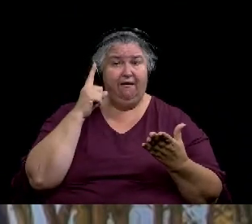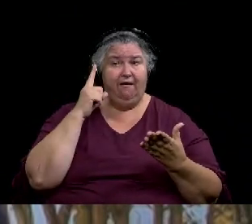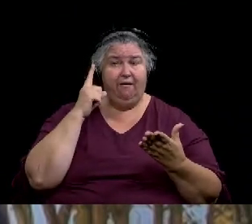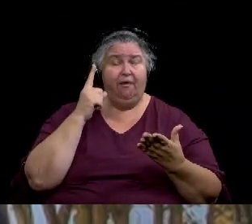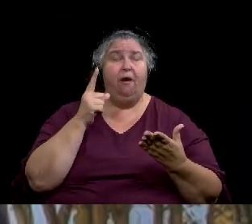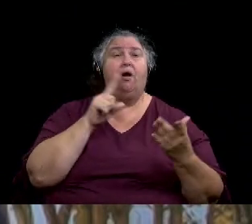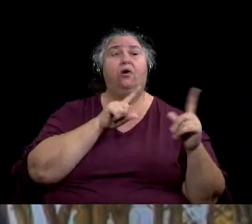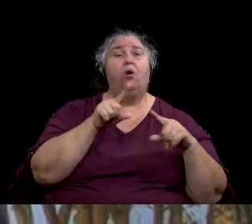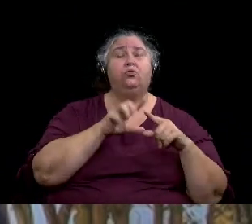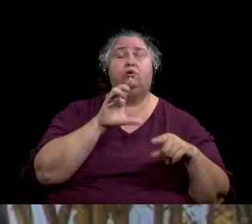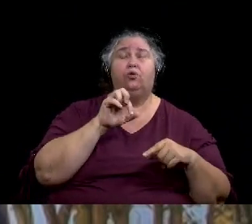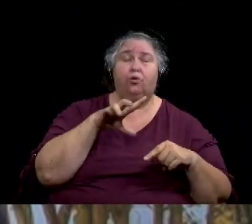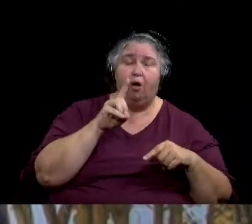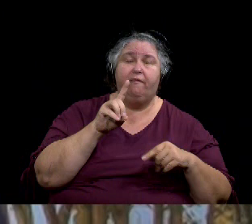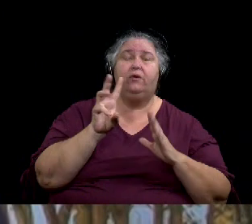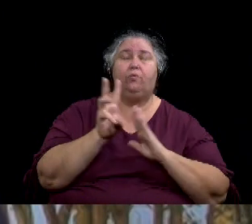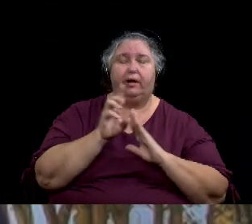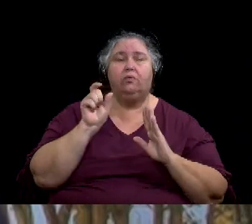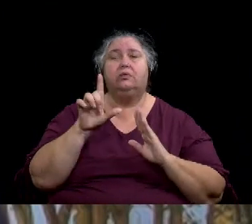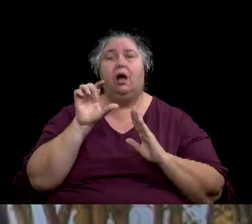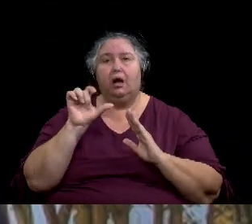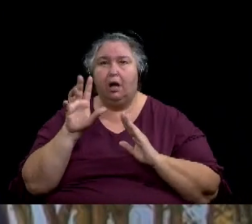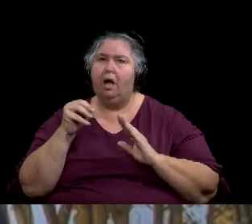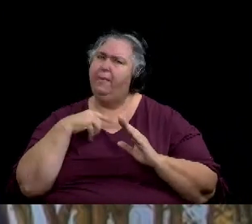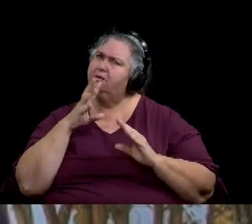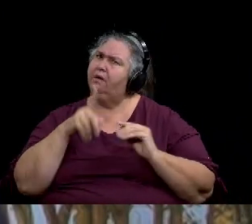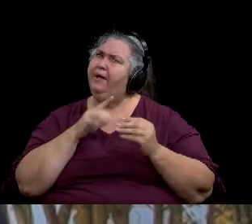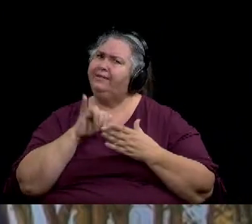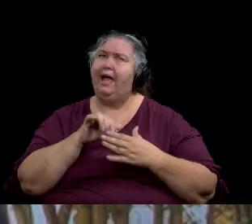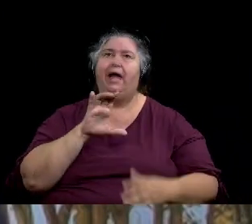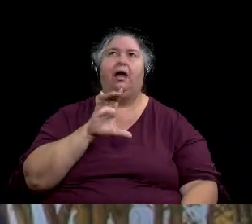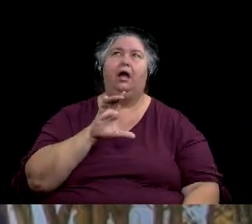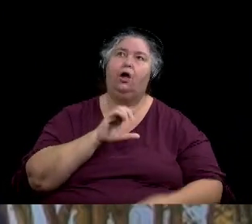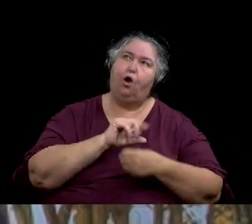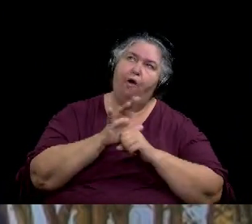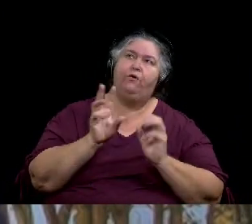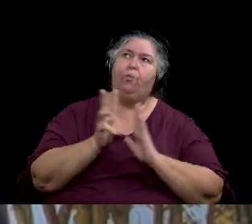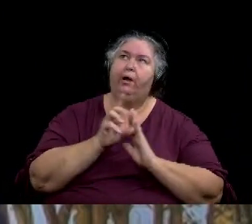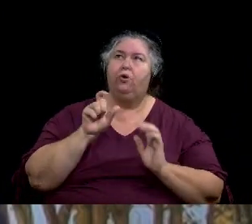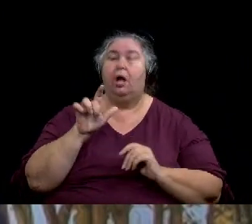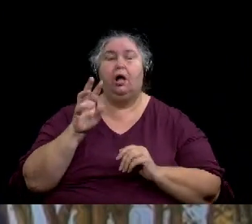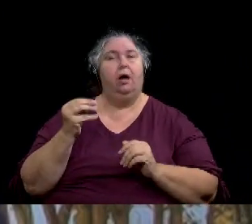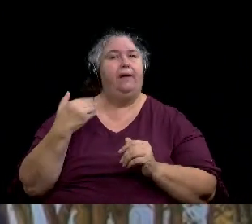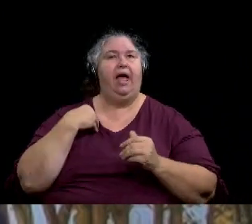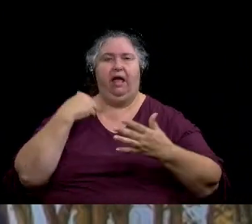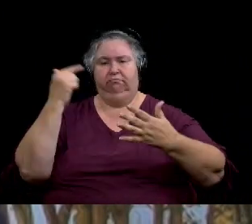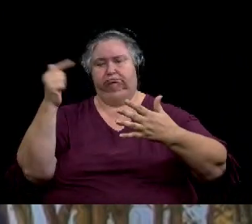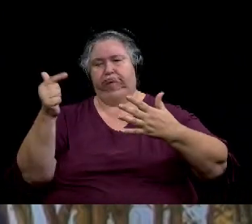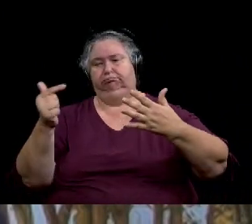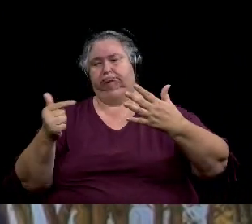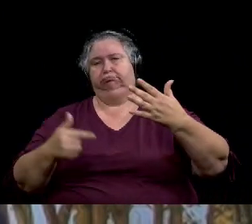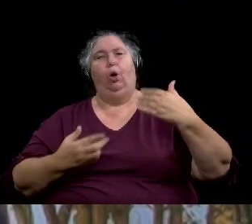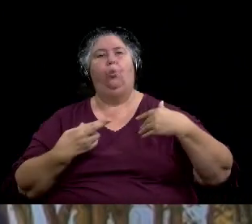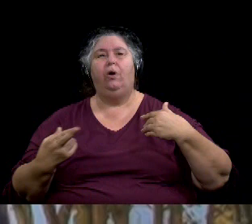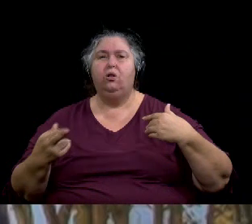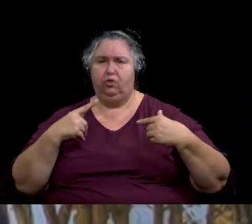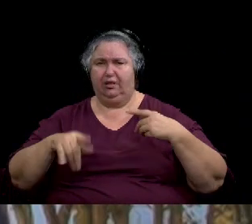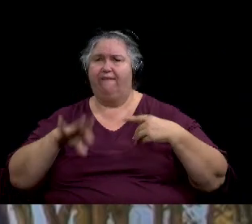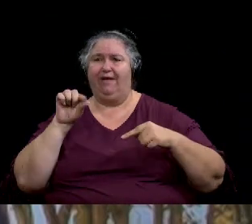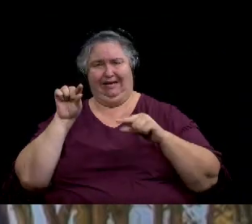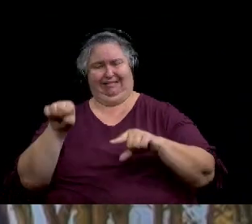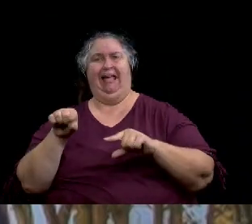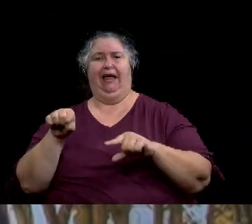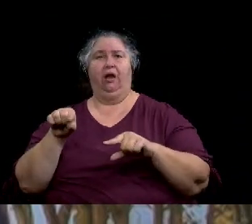visit covidwaco.com. I talk about that a lot. covidwaco.com has so many resources, and you can find the resources there to